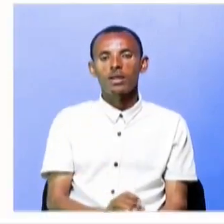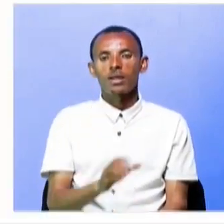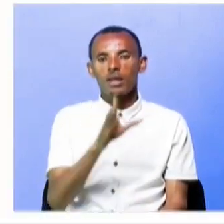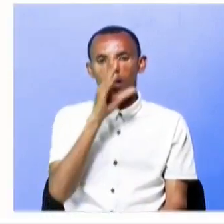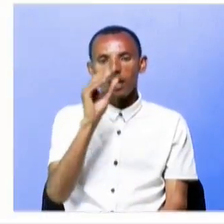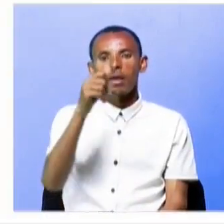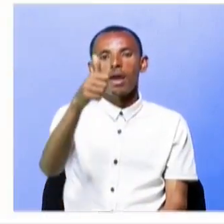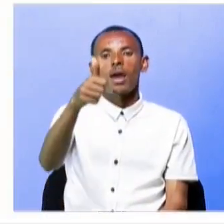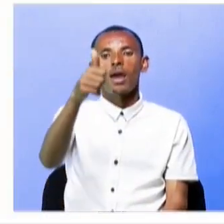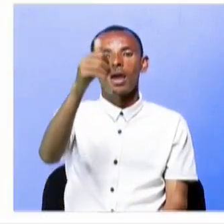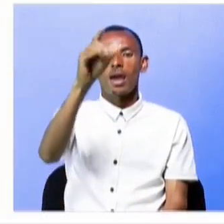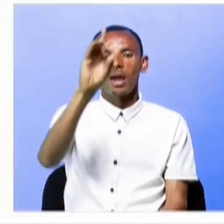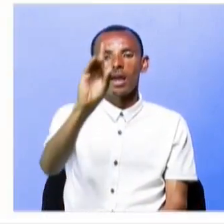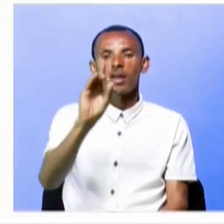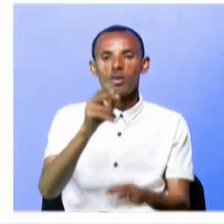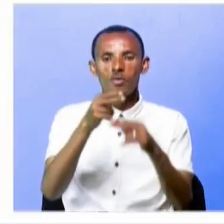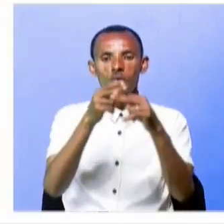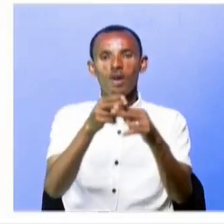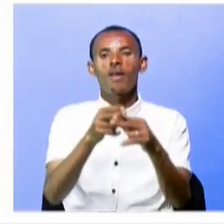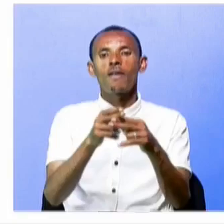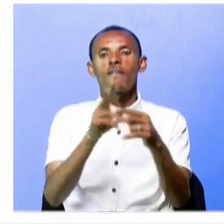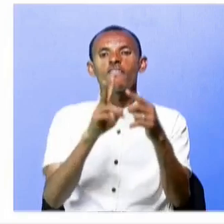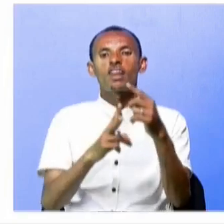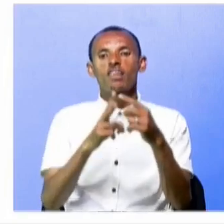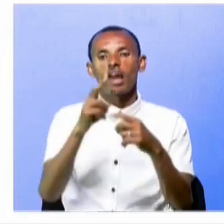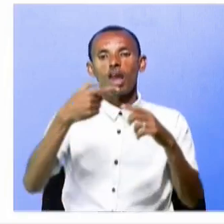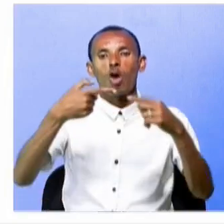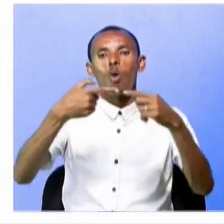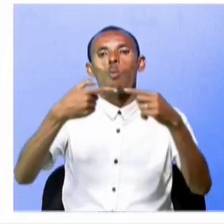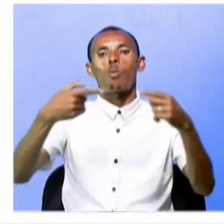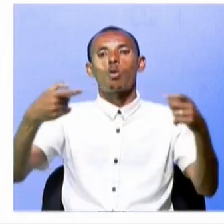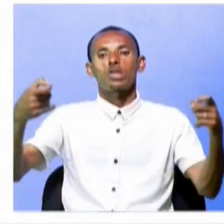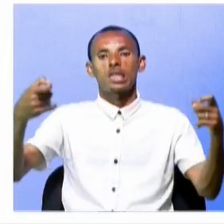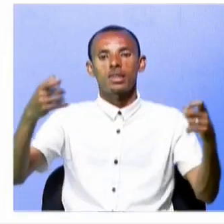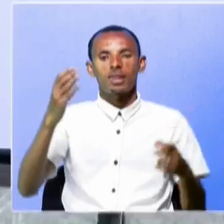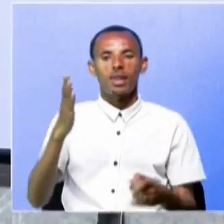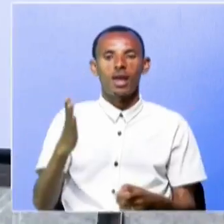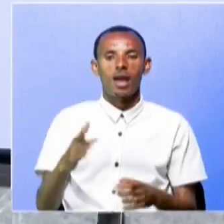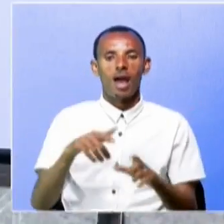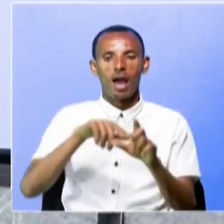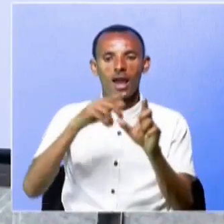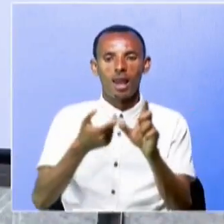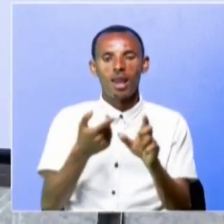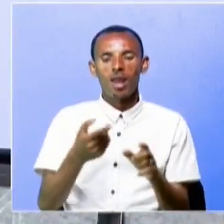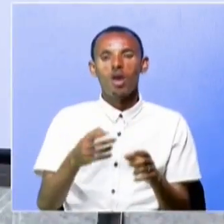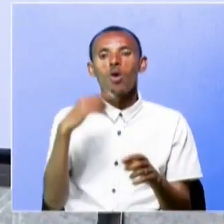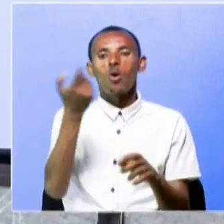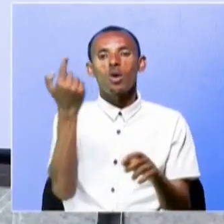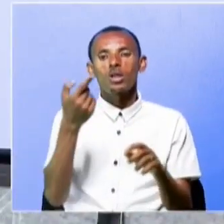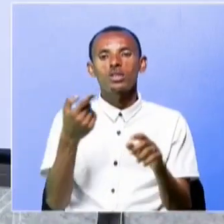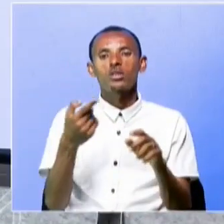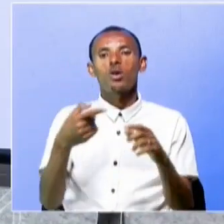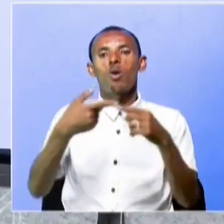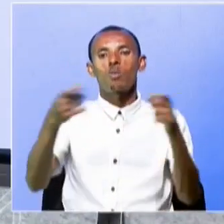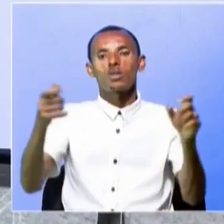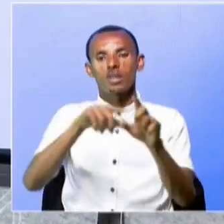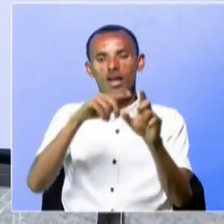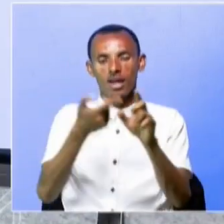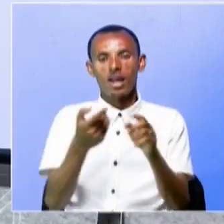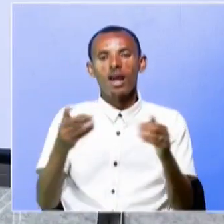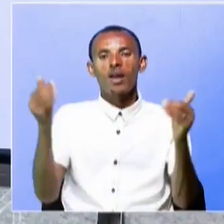and D are called vertically opposite angles, okay? Always vertically opposite angles are